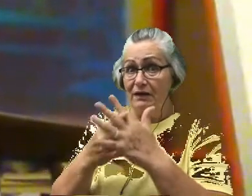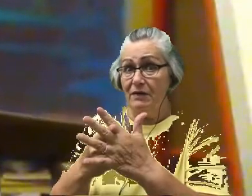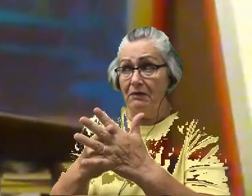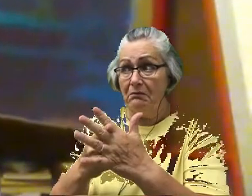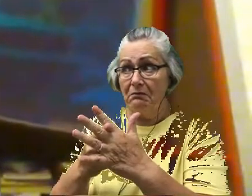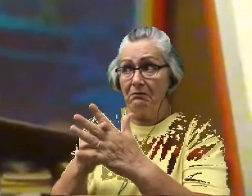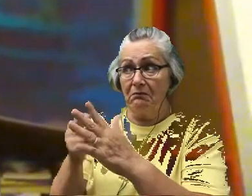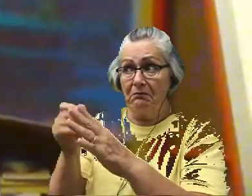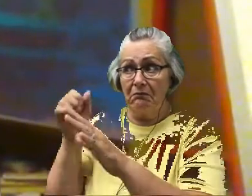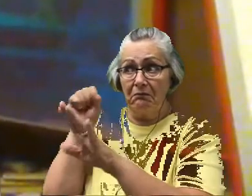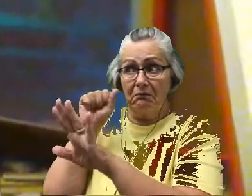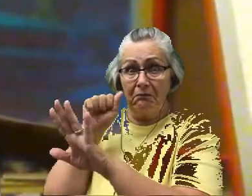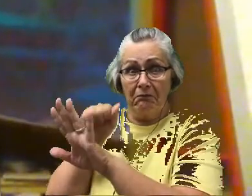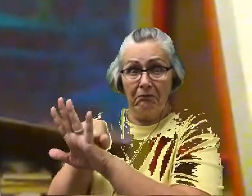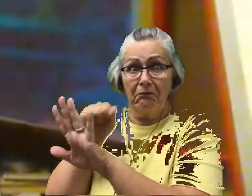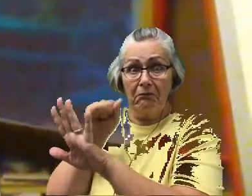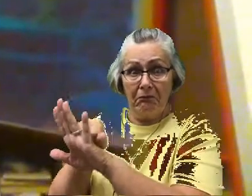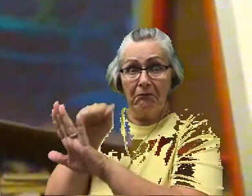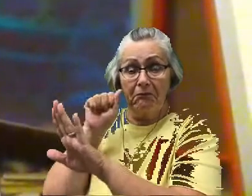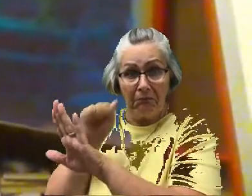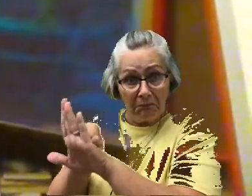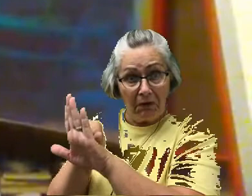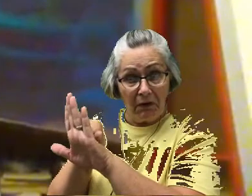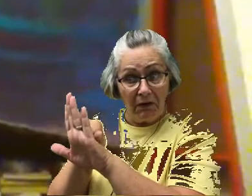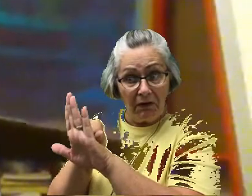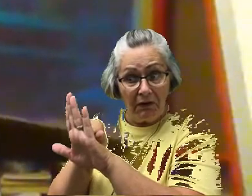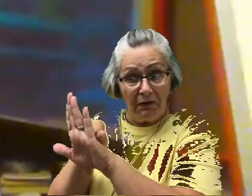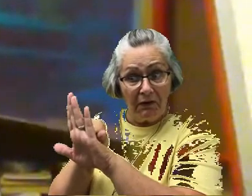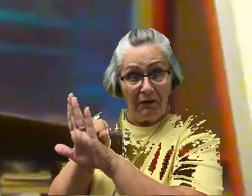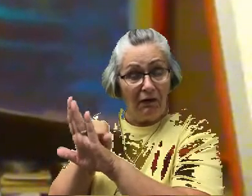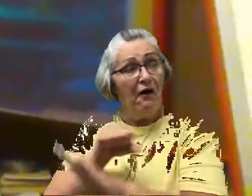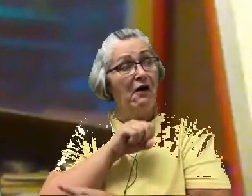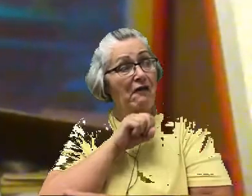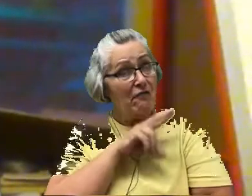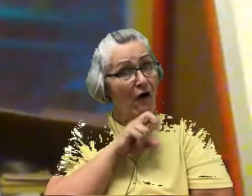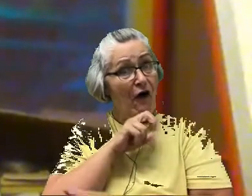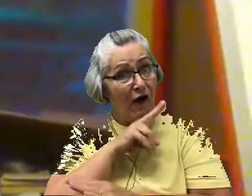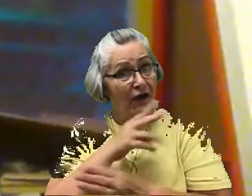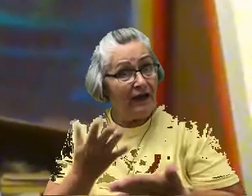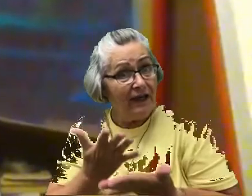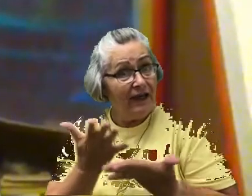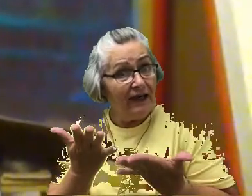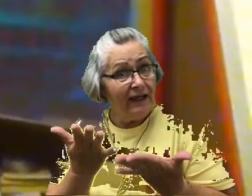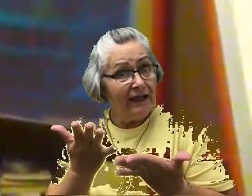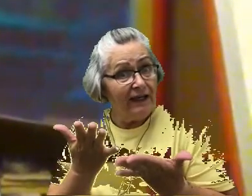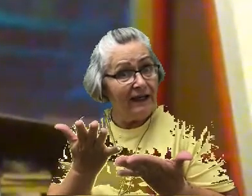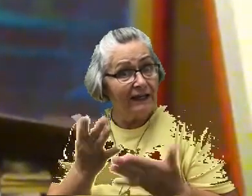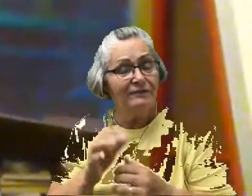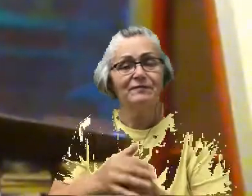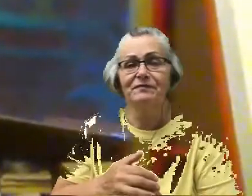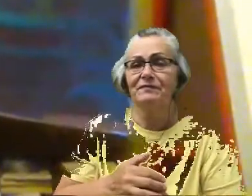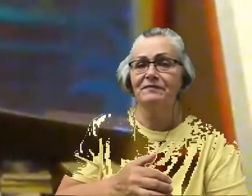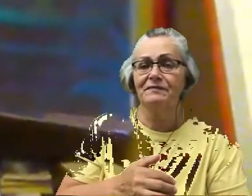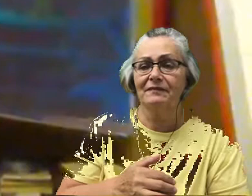that same knock-knockety-knocking at his door. "It's Froggy," croaked the familiar